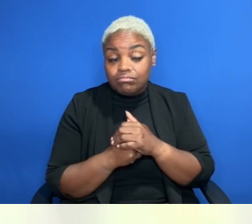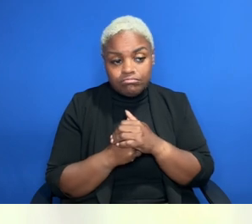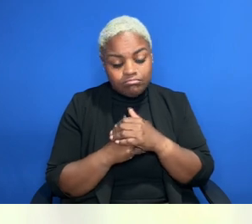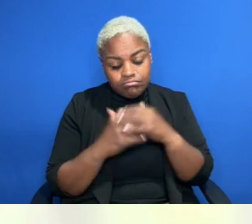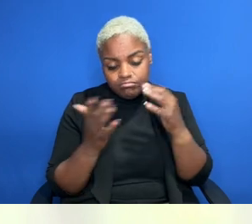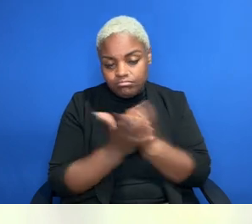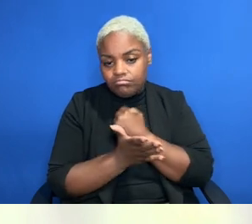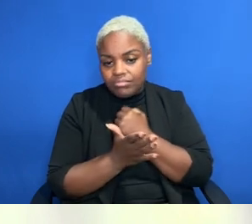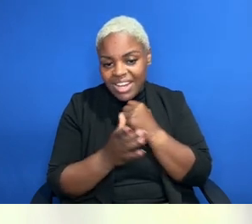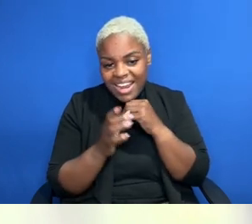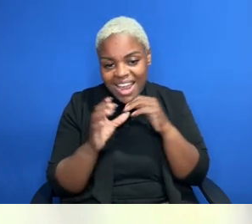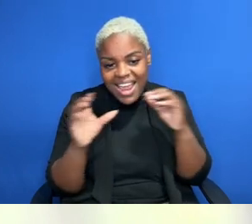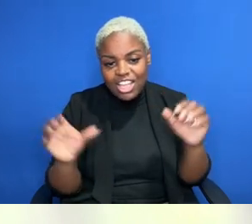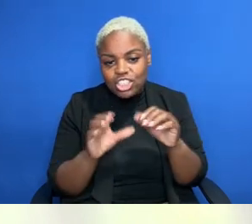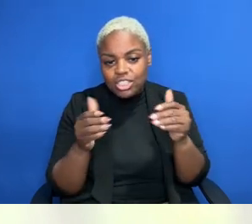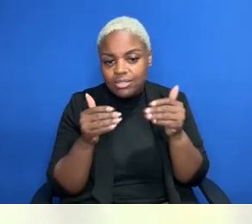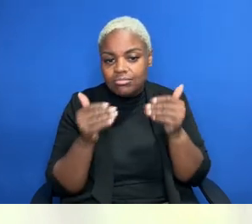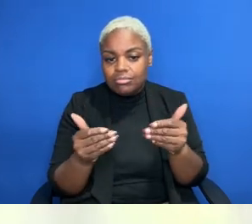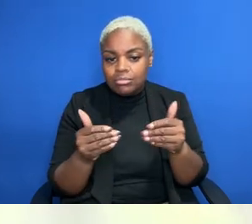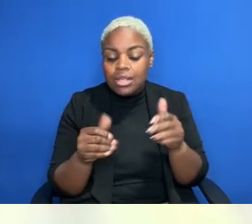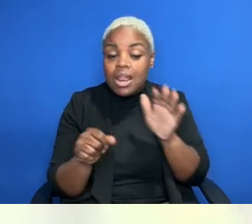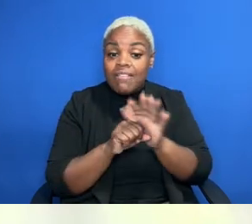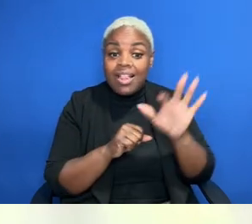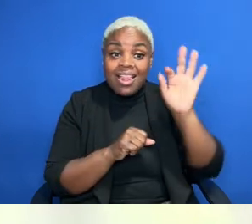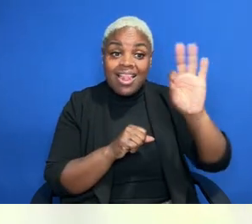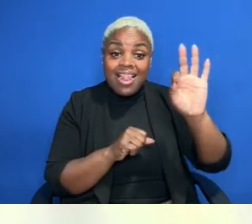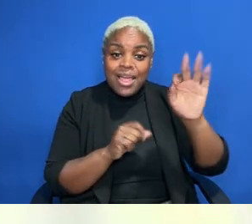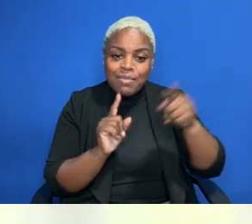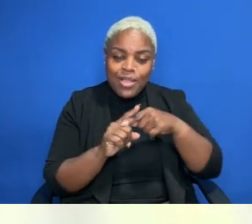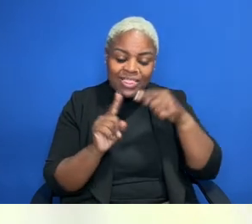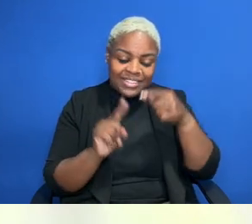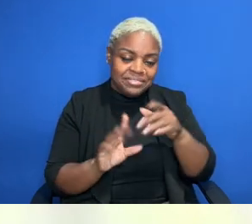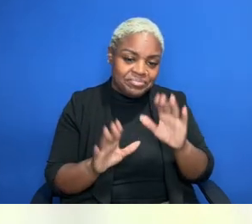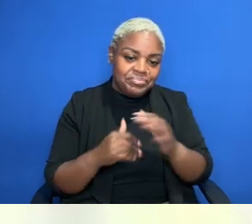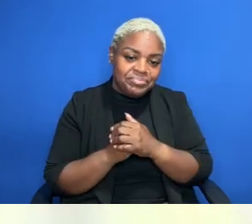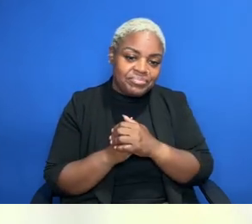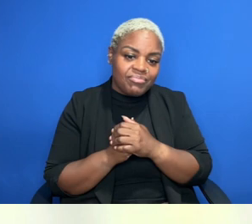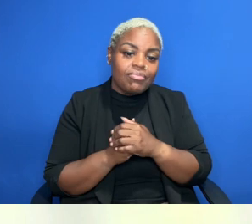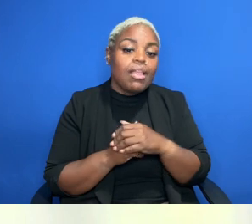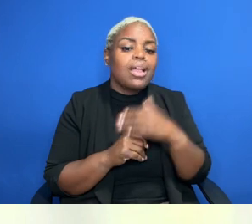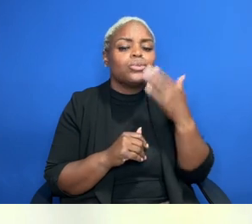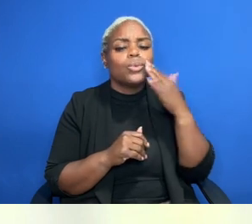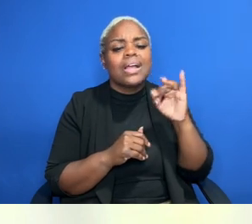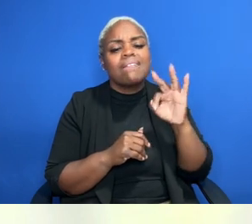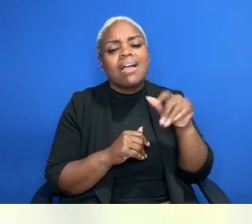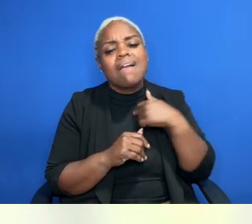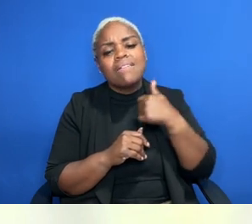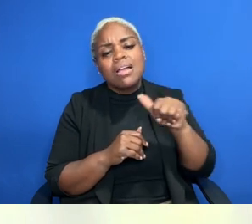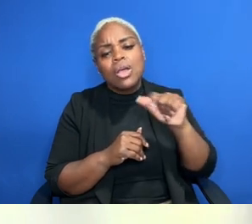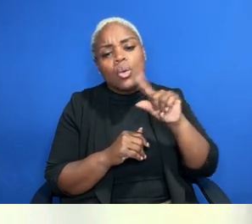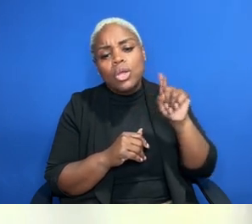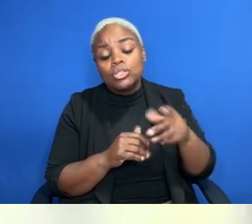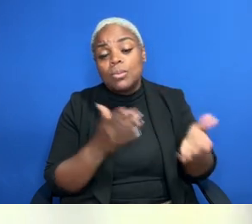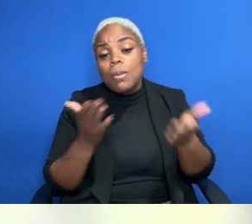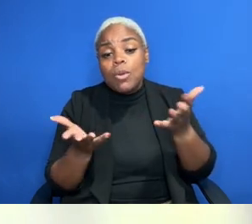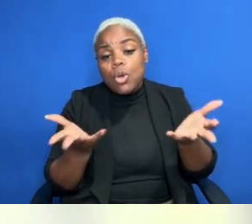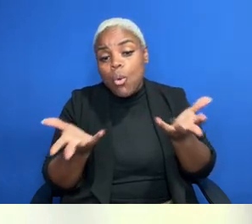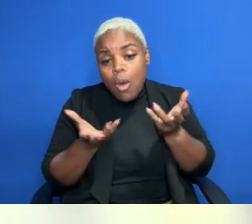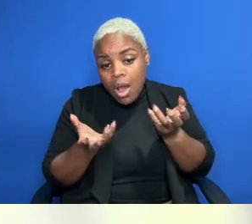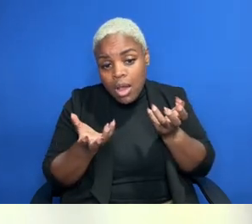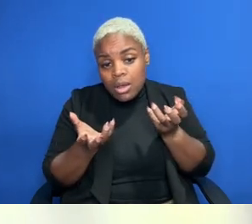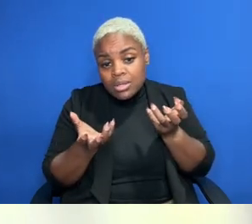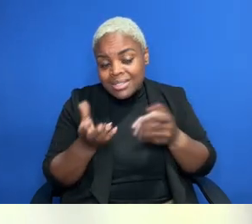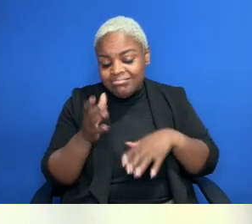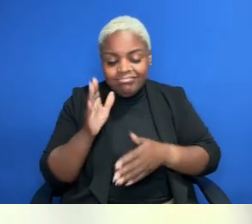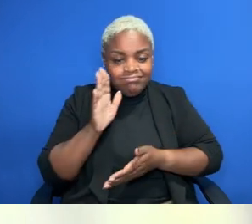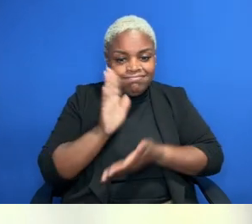Education. So take those actions. Enough of preaching from the pulpit. I don't know if there's any